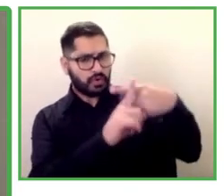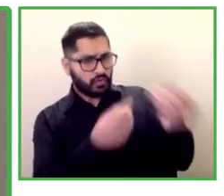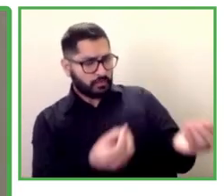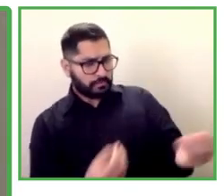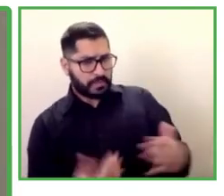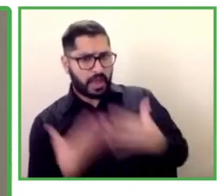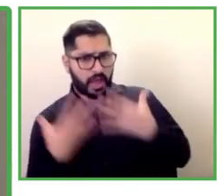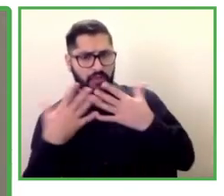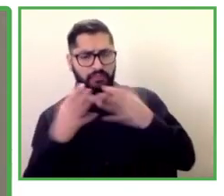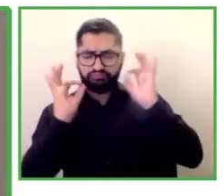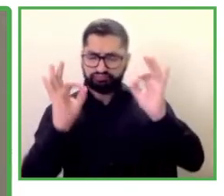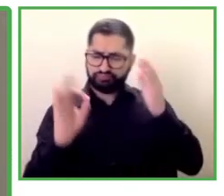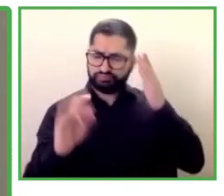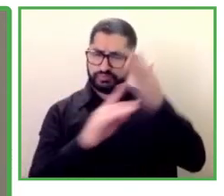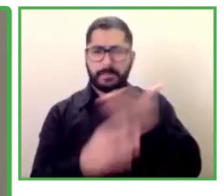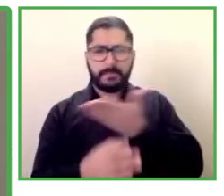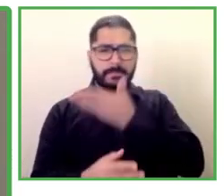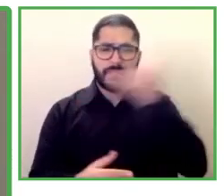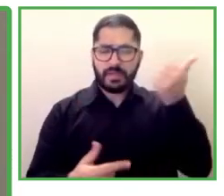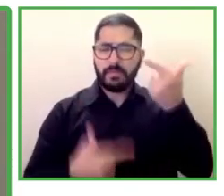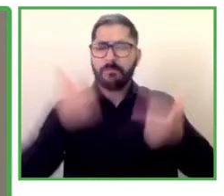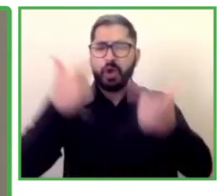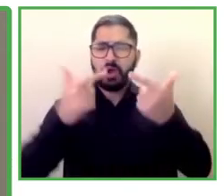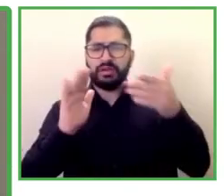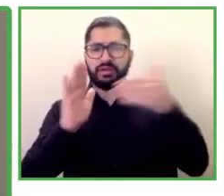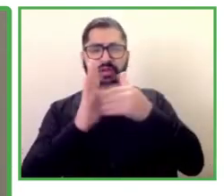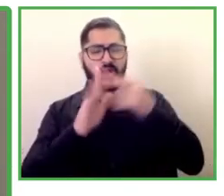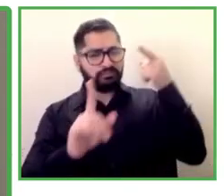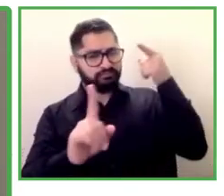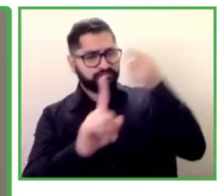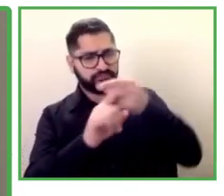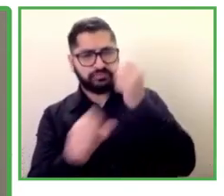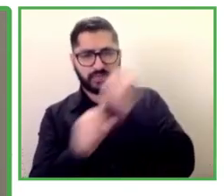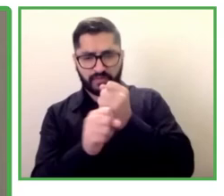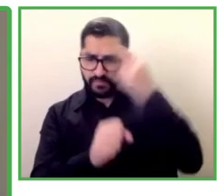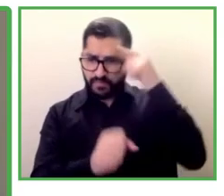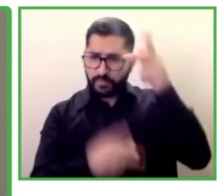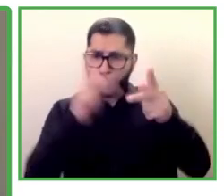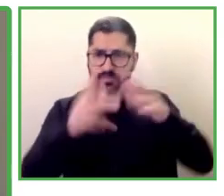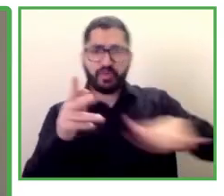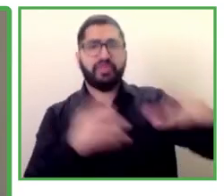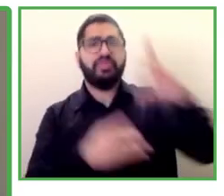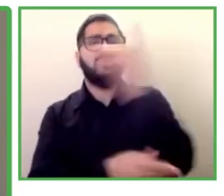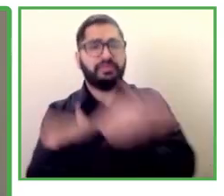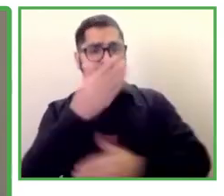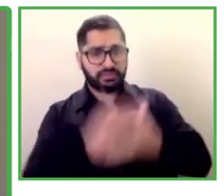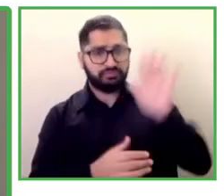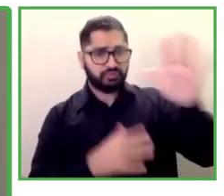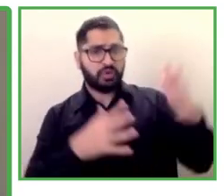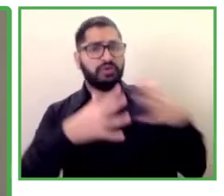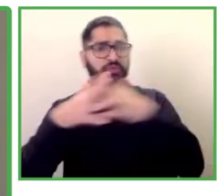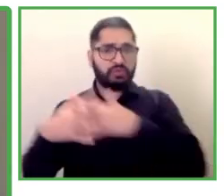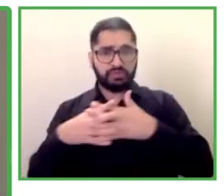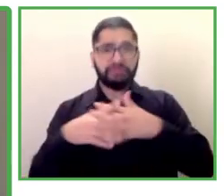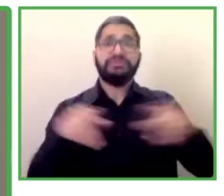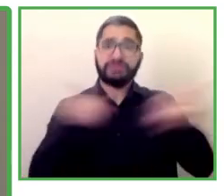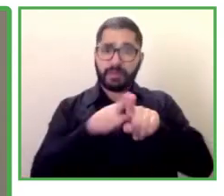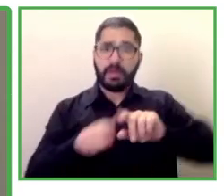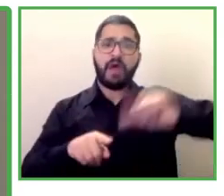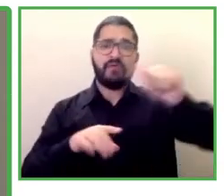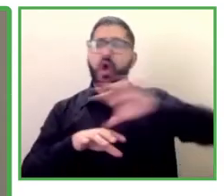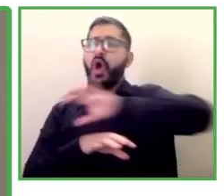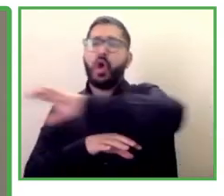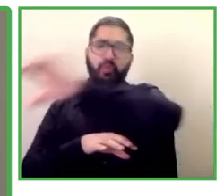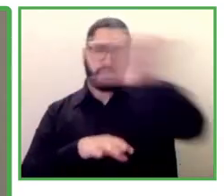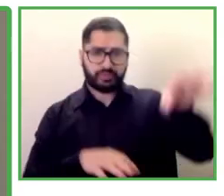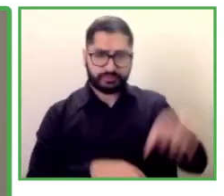I am sure that this is improving policies and not just in the United States. So I would like